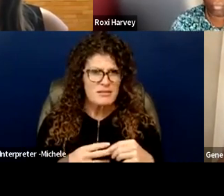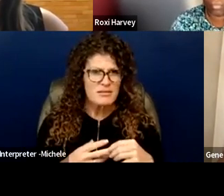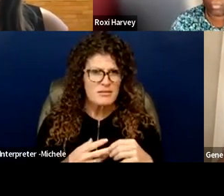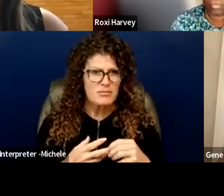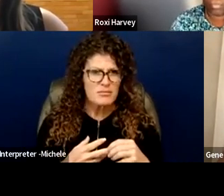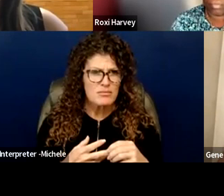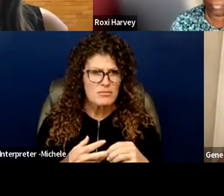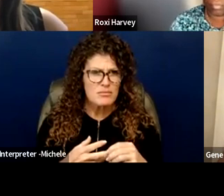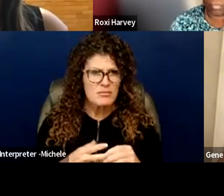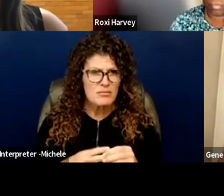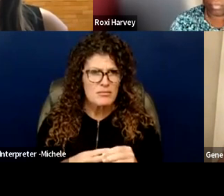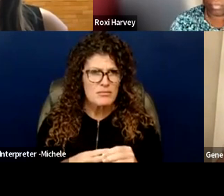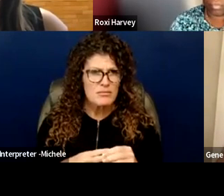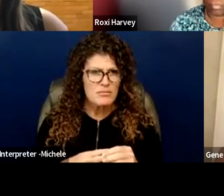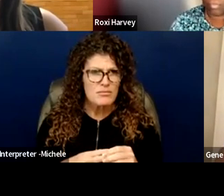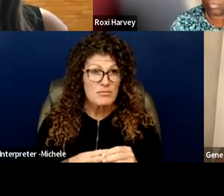And,